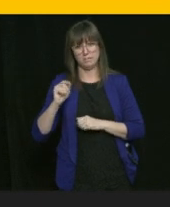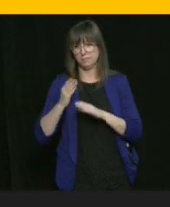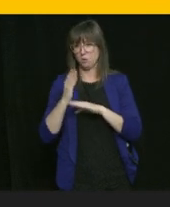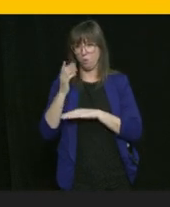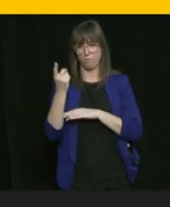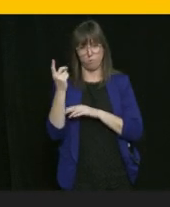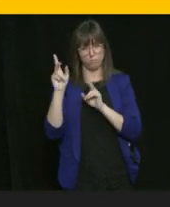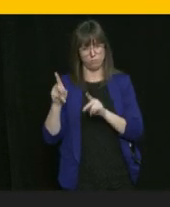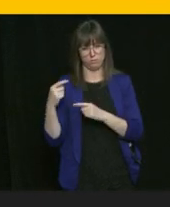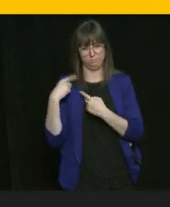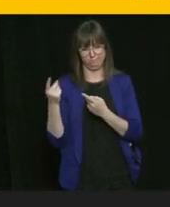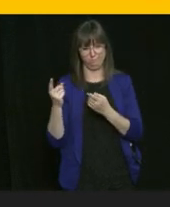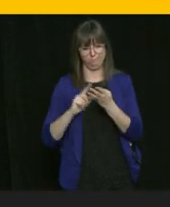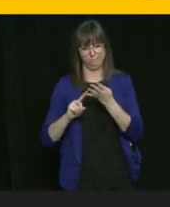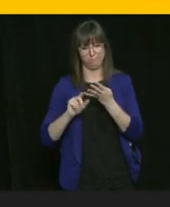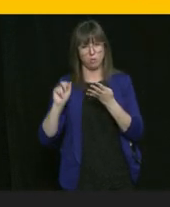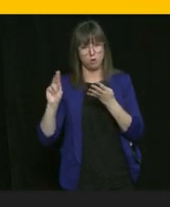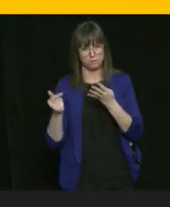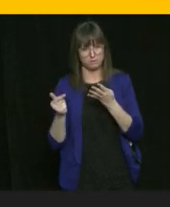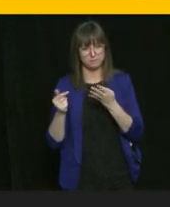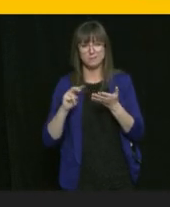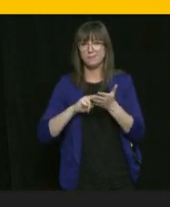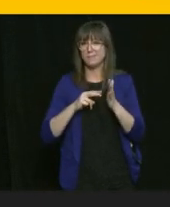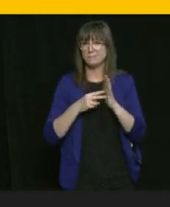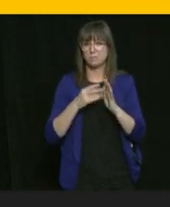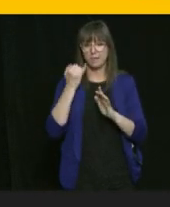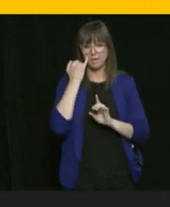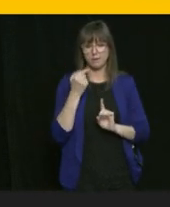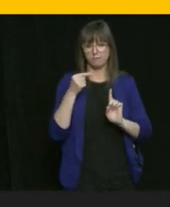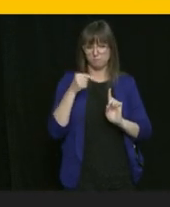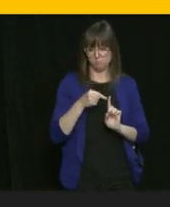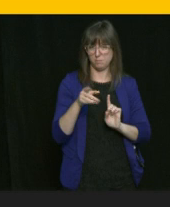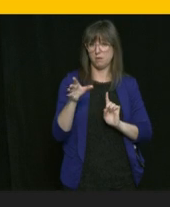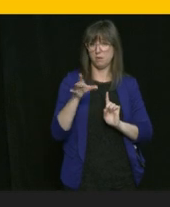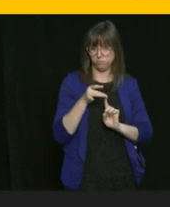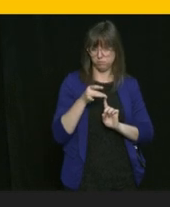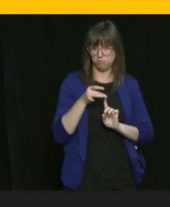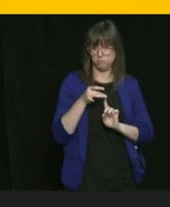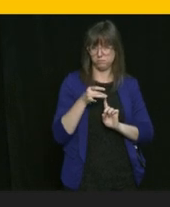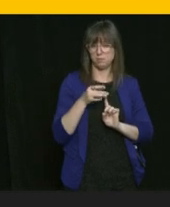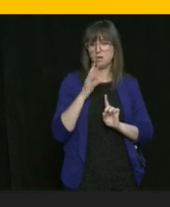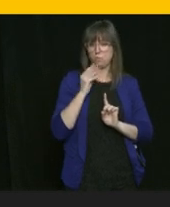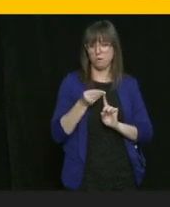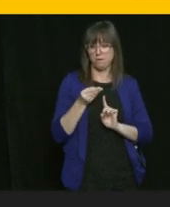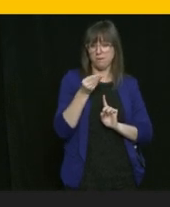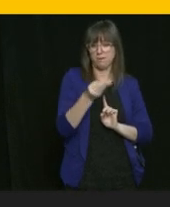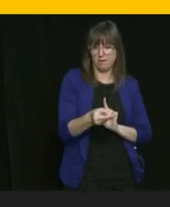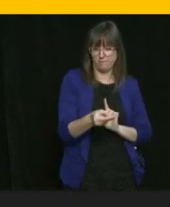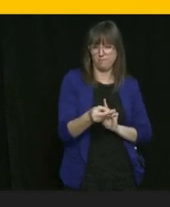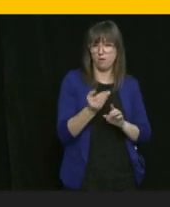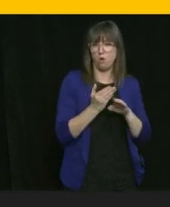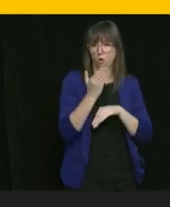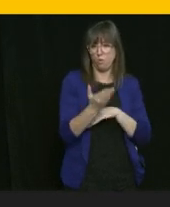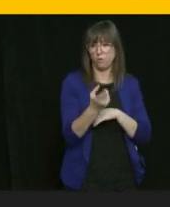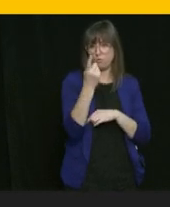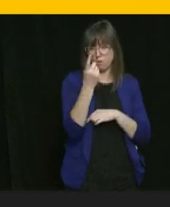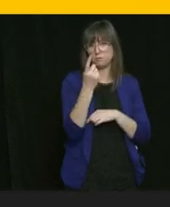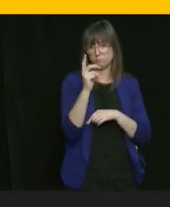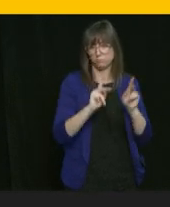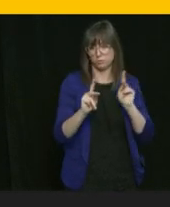since the end of August, meaning that every 100 cases in Canada passes the virus on to more than